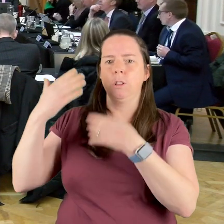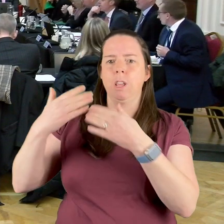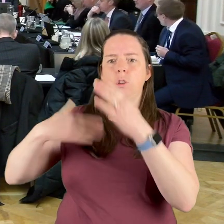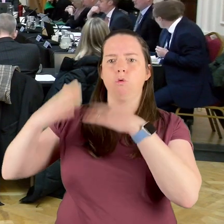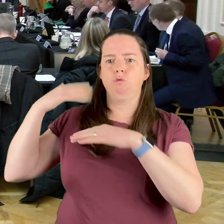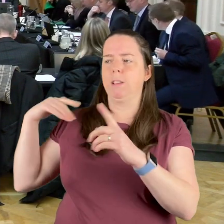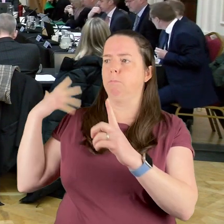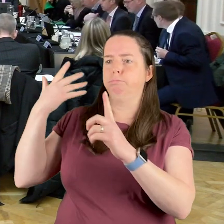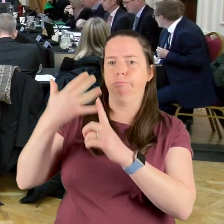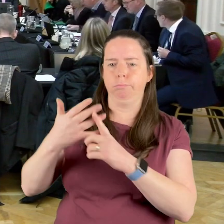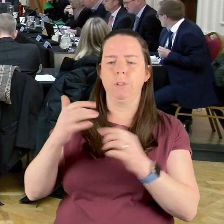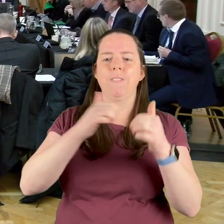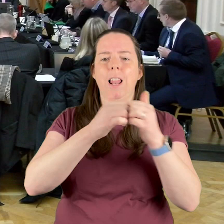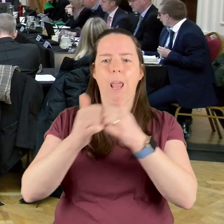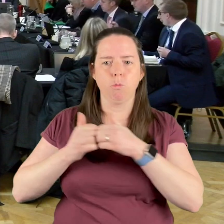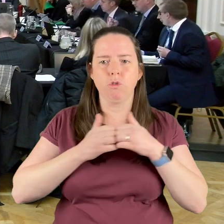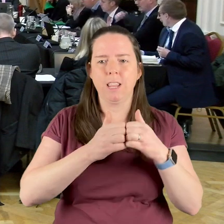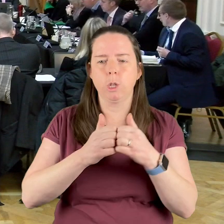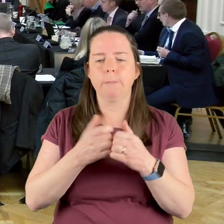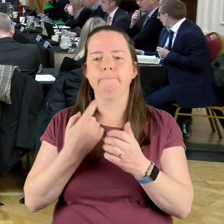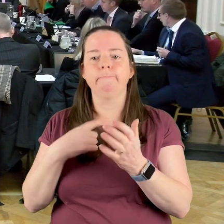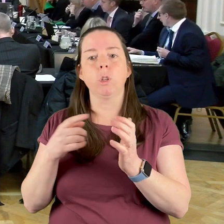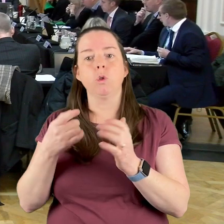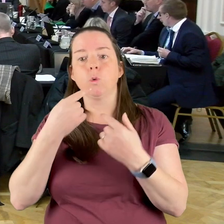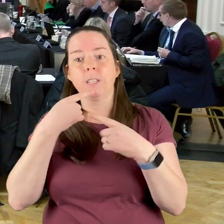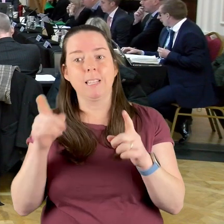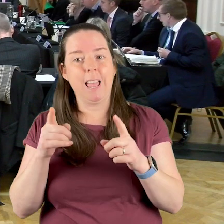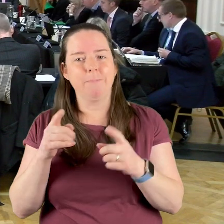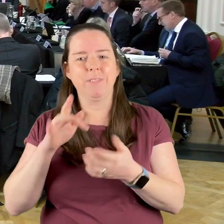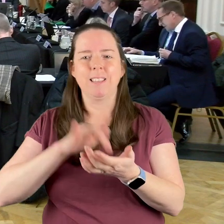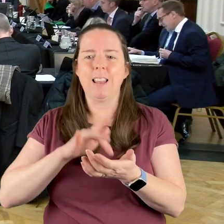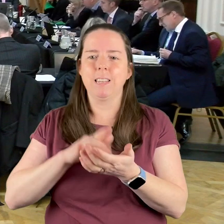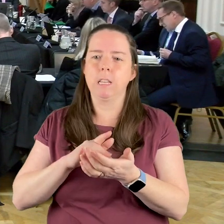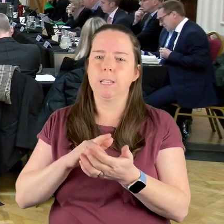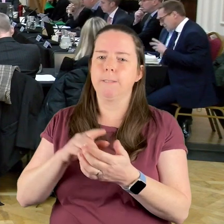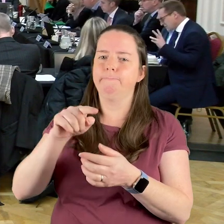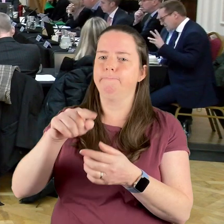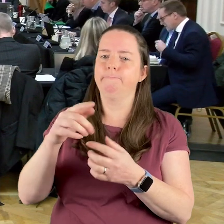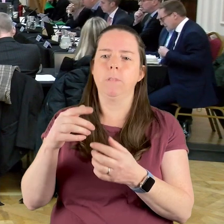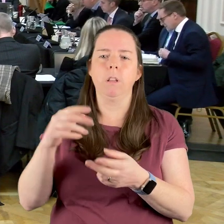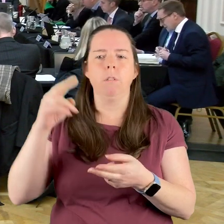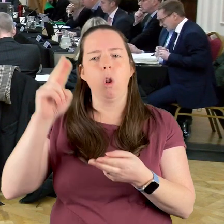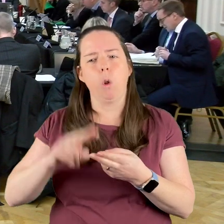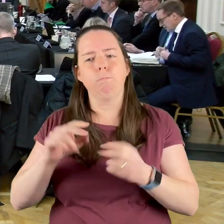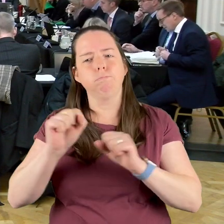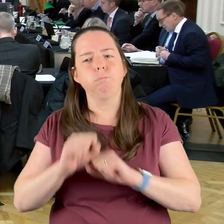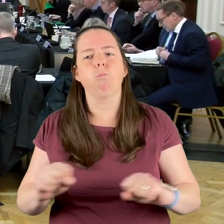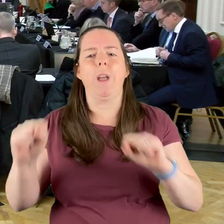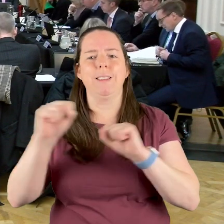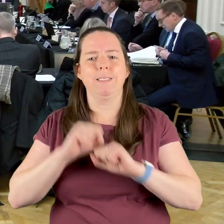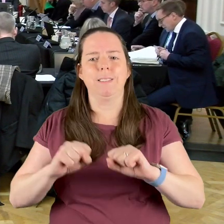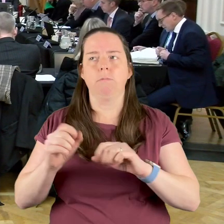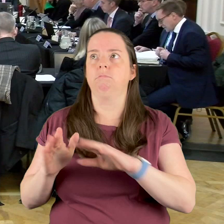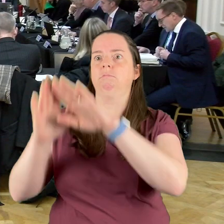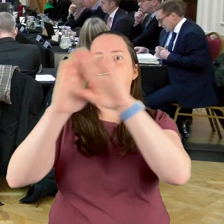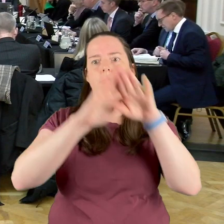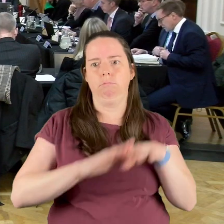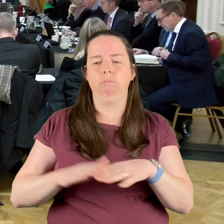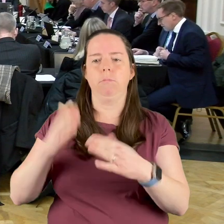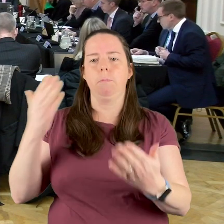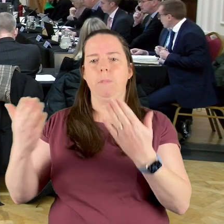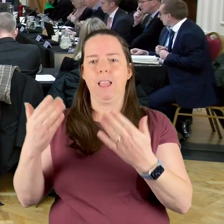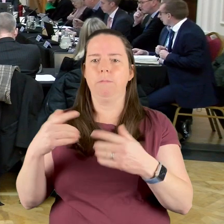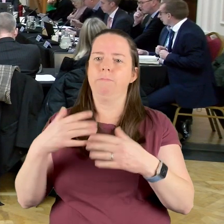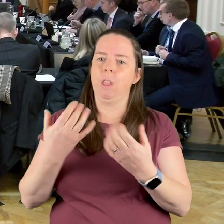in 2004, so there's been a long history here of collaboration. Just to note, actually, that centre has some